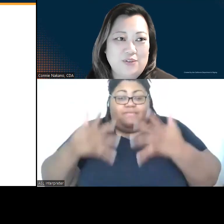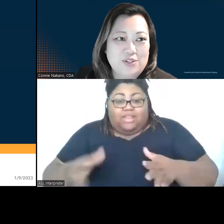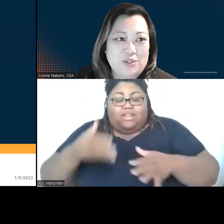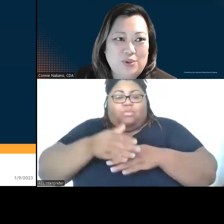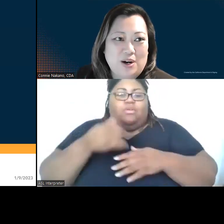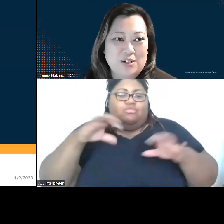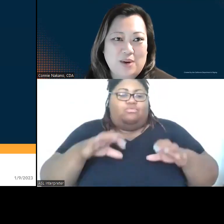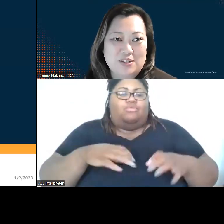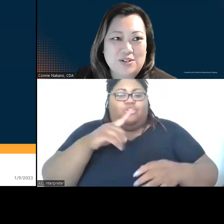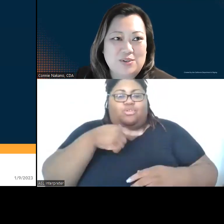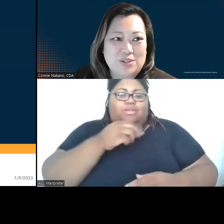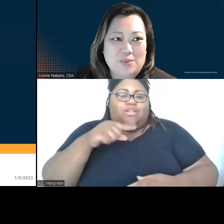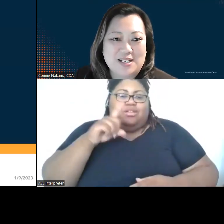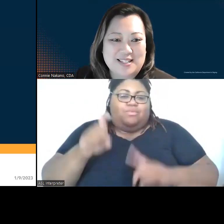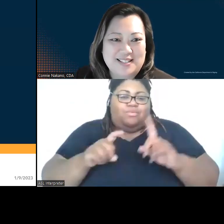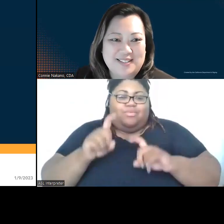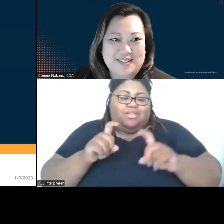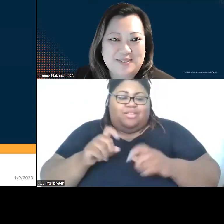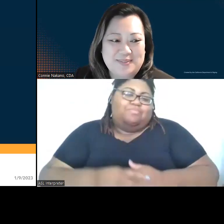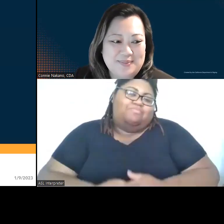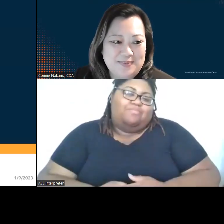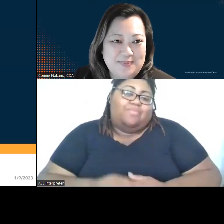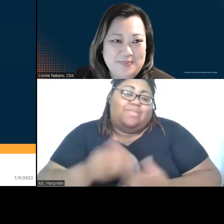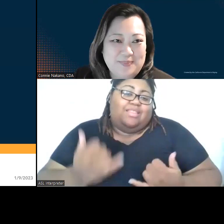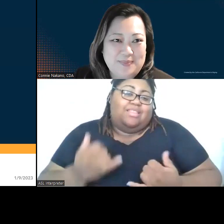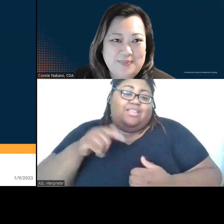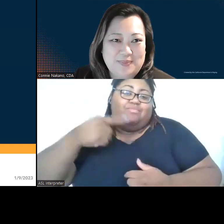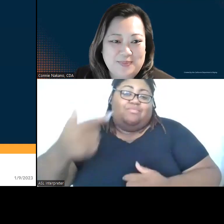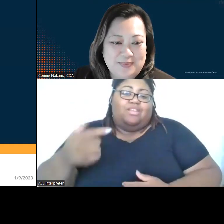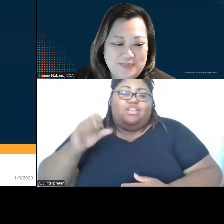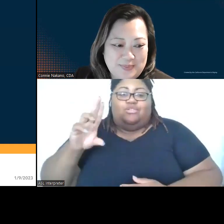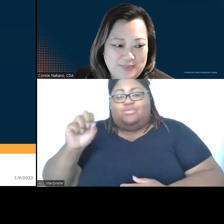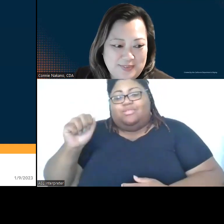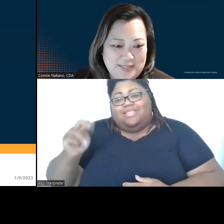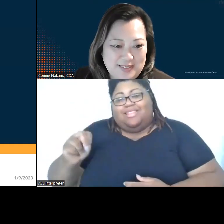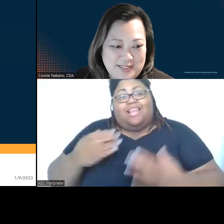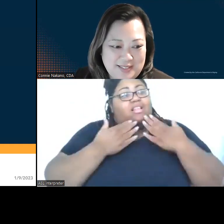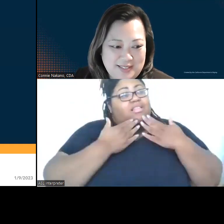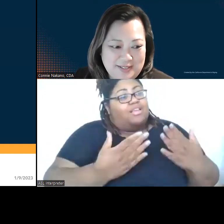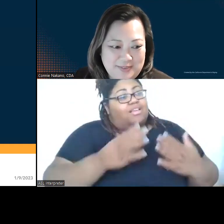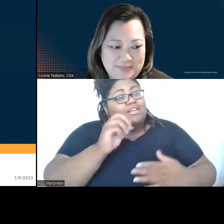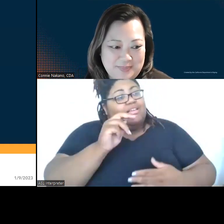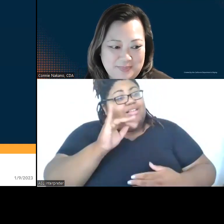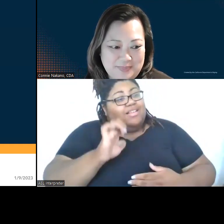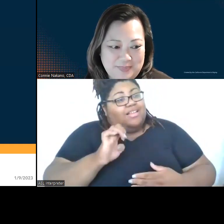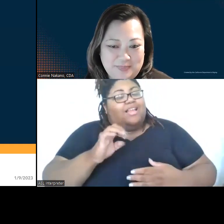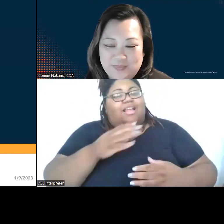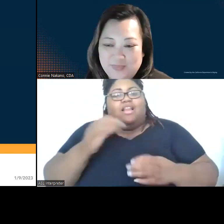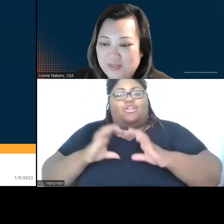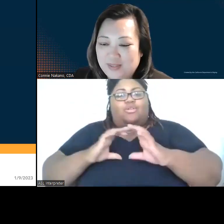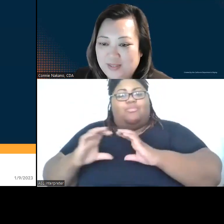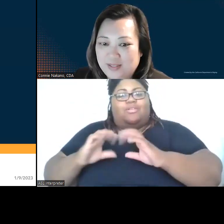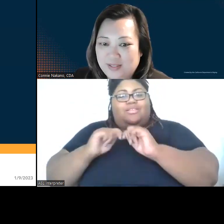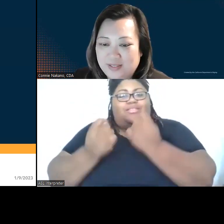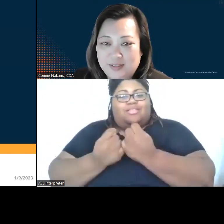turn it over to our Director, Susan DeMorris. Thank you, Connie, and our communications team at the Department